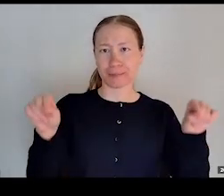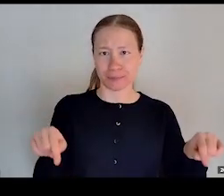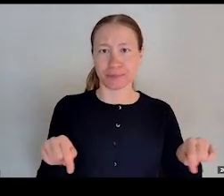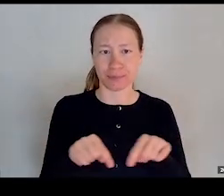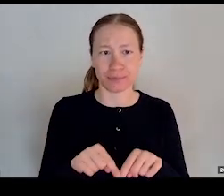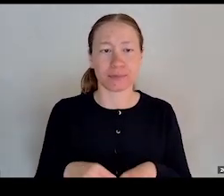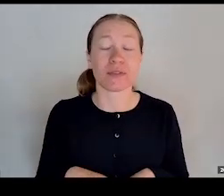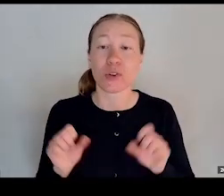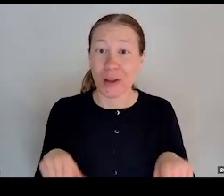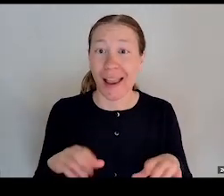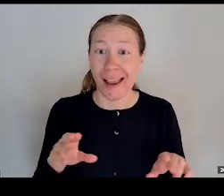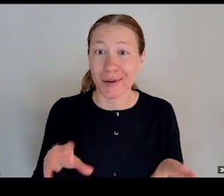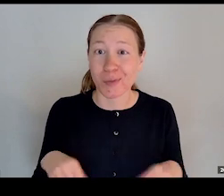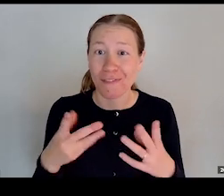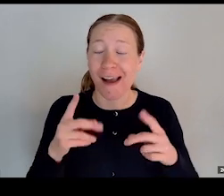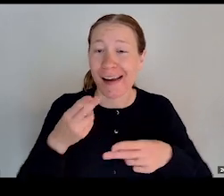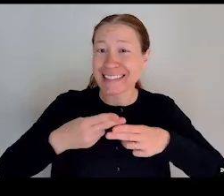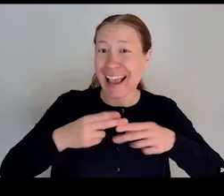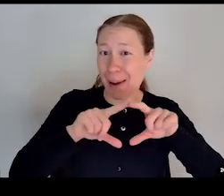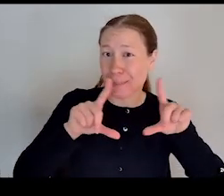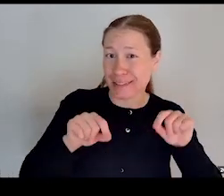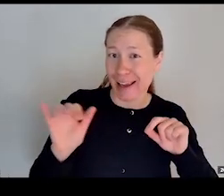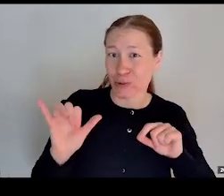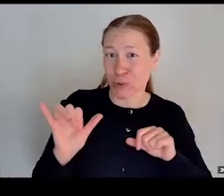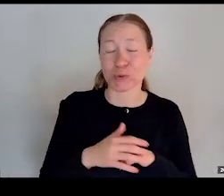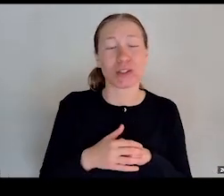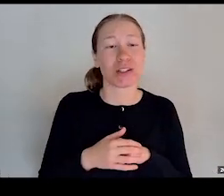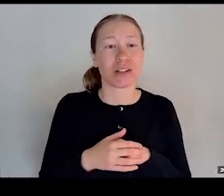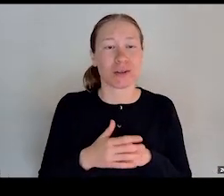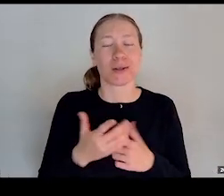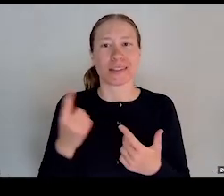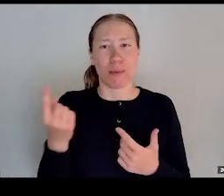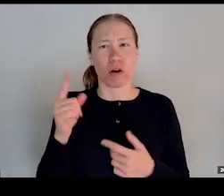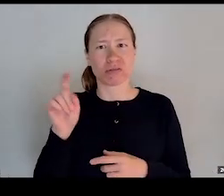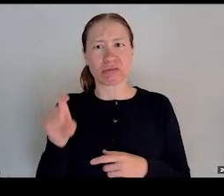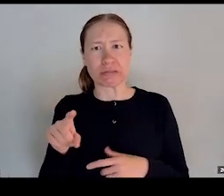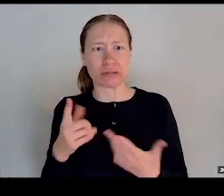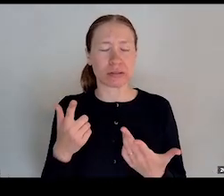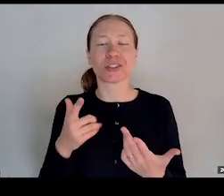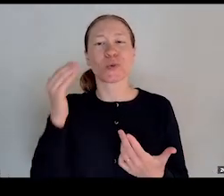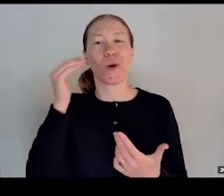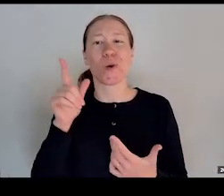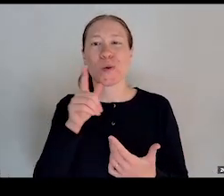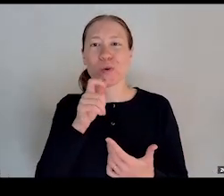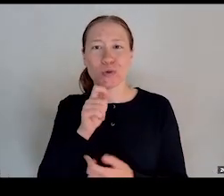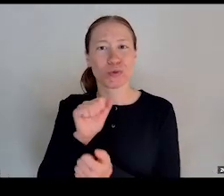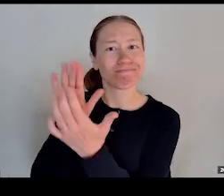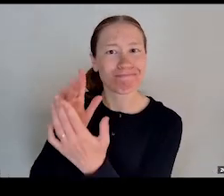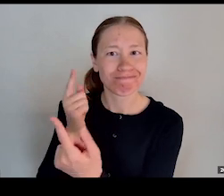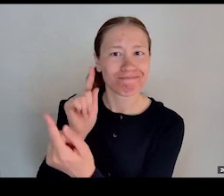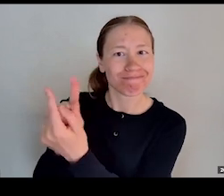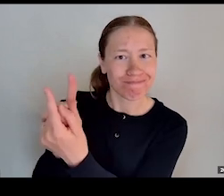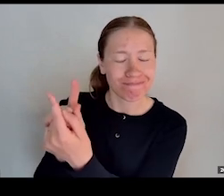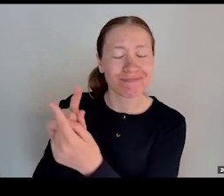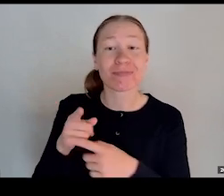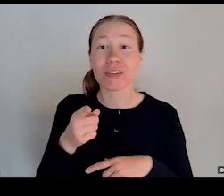include things such as name tags. So if somebody has questions, they know who to go to ask their questions. Make sure that when you're providing name tags to your